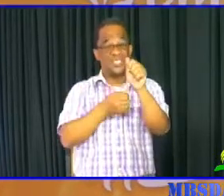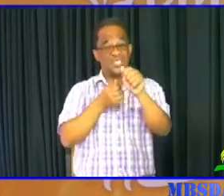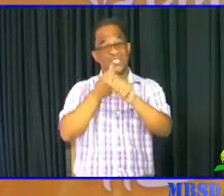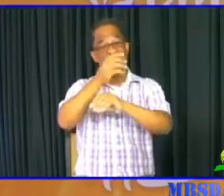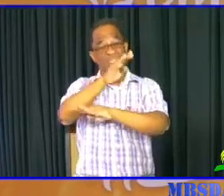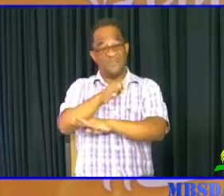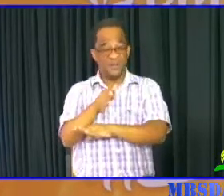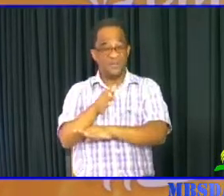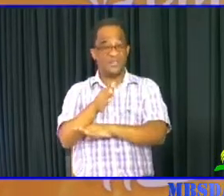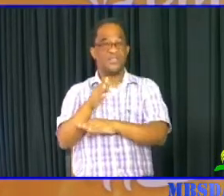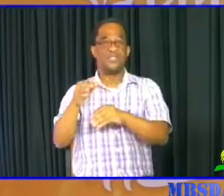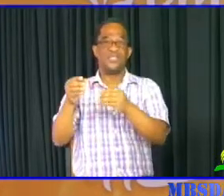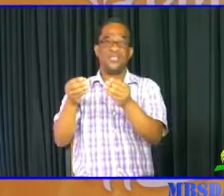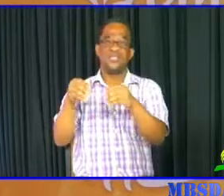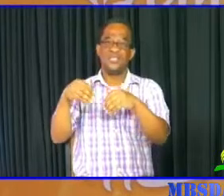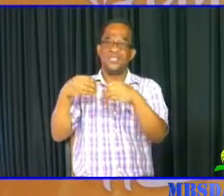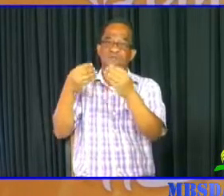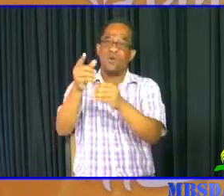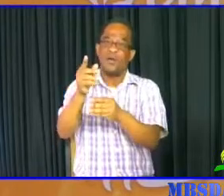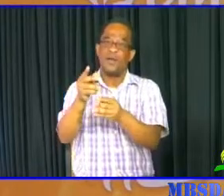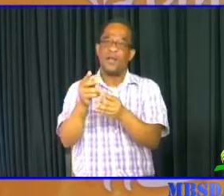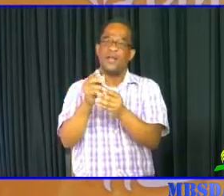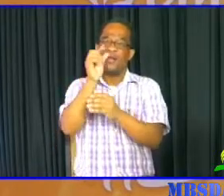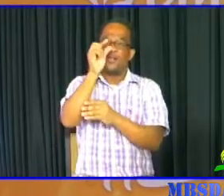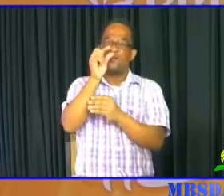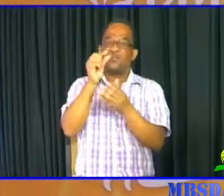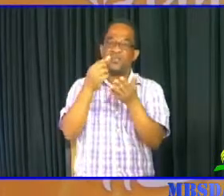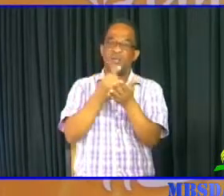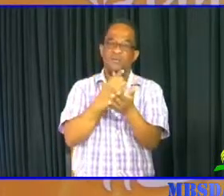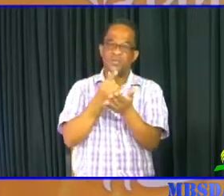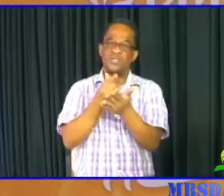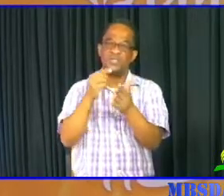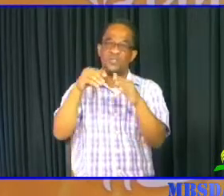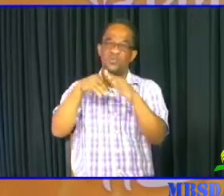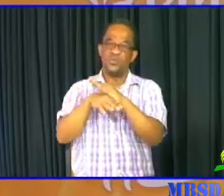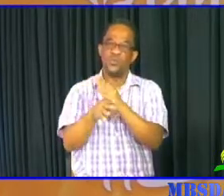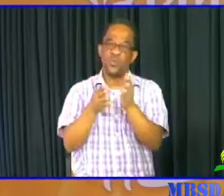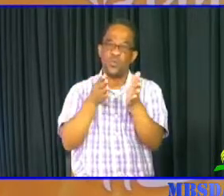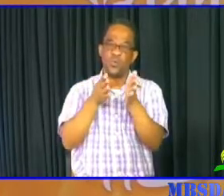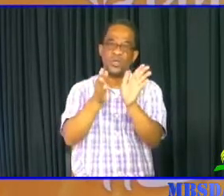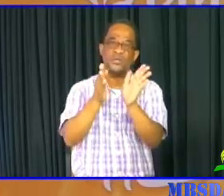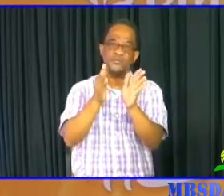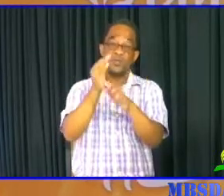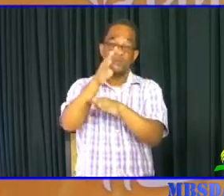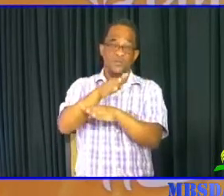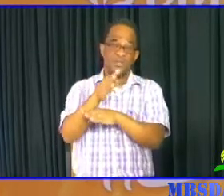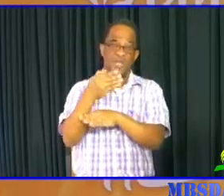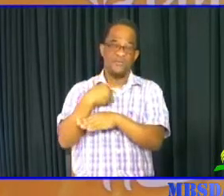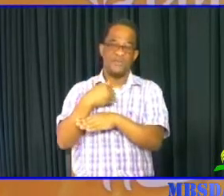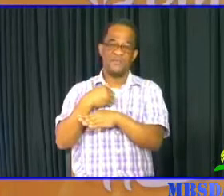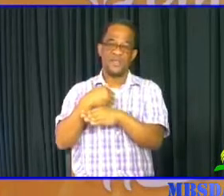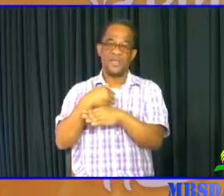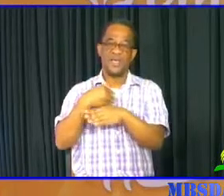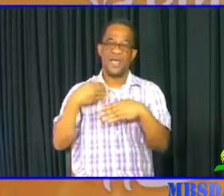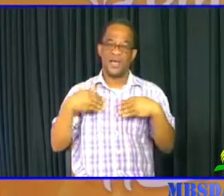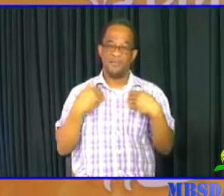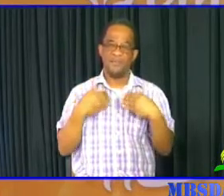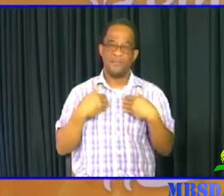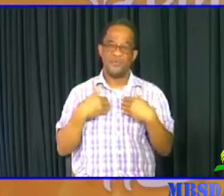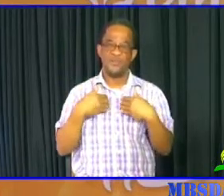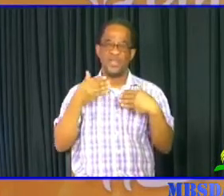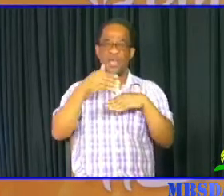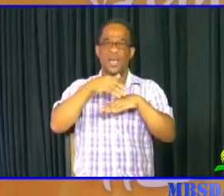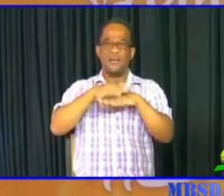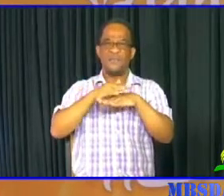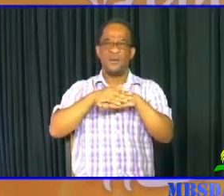we bring a piece of the gospel to you in new form. This evening, we're very happy to have a lineup